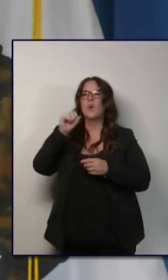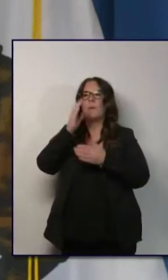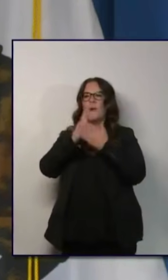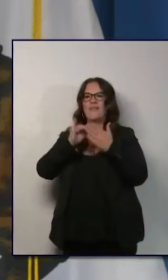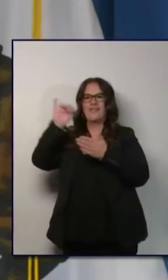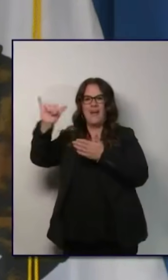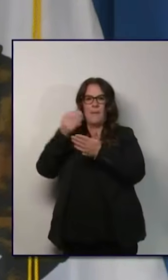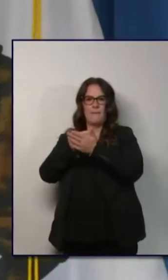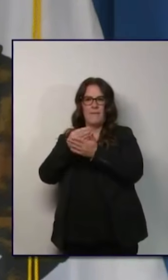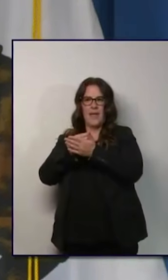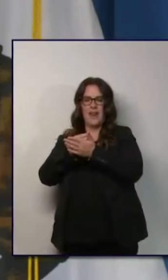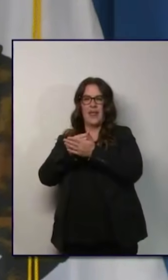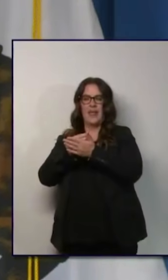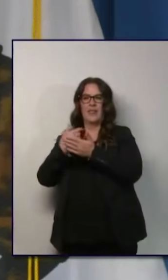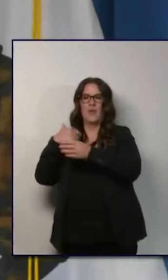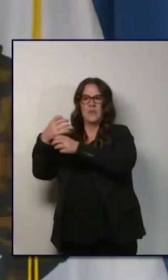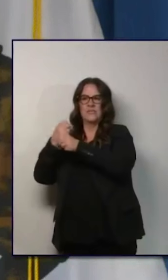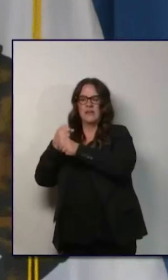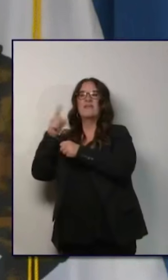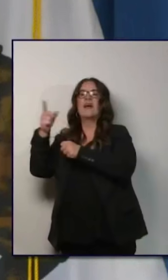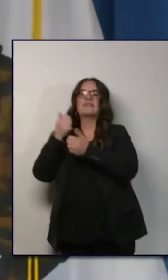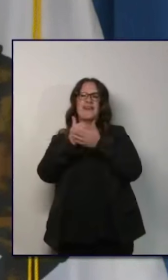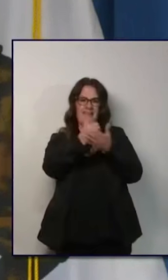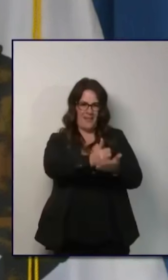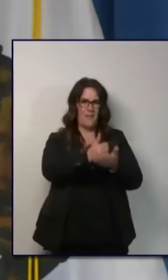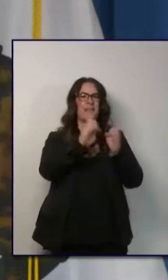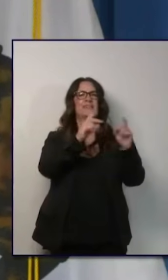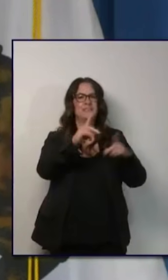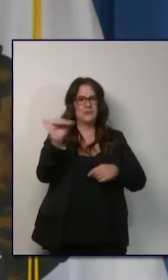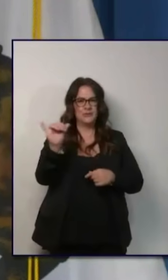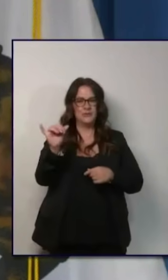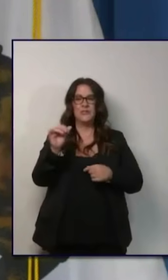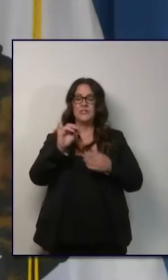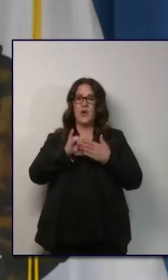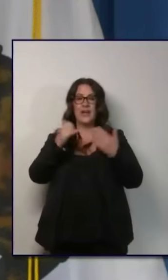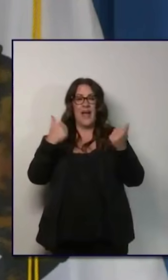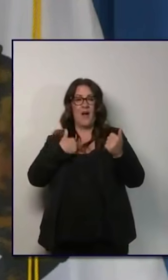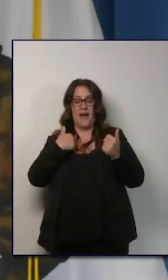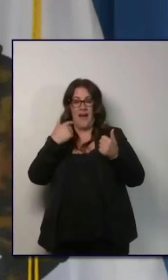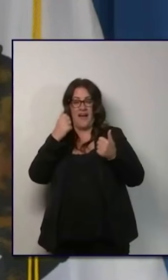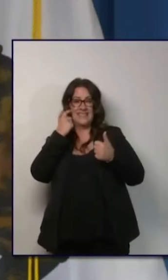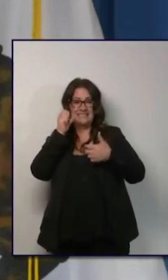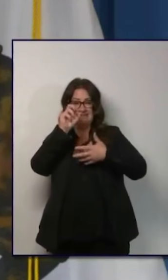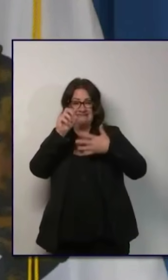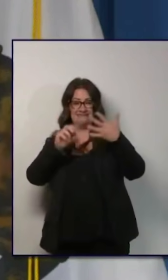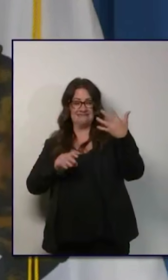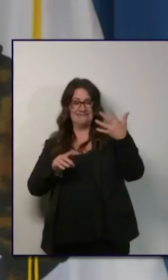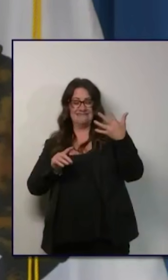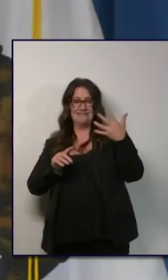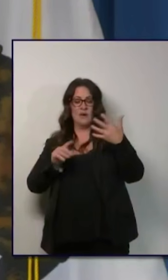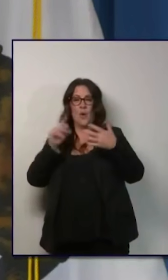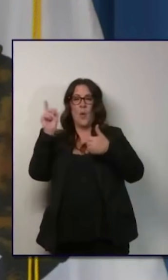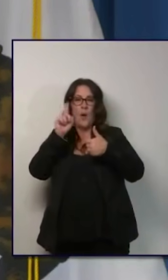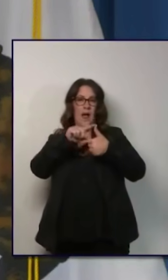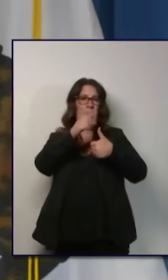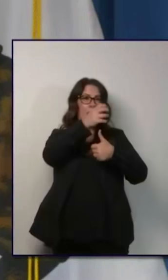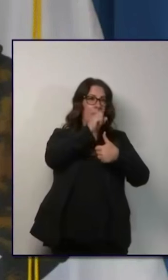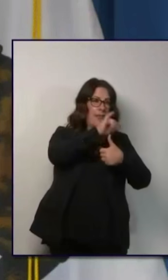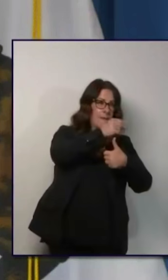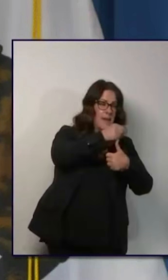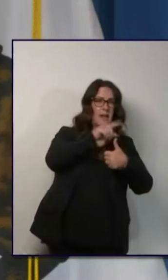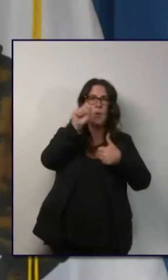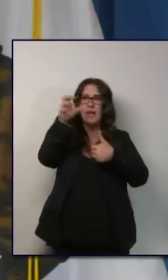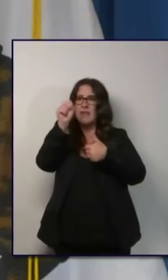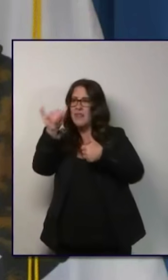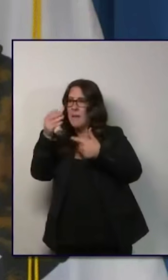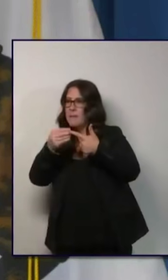that $19 billion shortfall. You start adding this up, now we're north of $10 billion, $10.1 billion